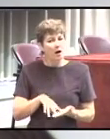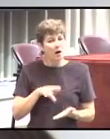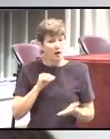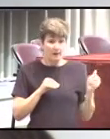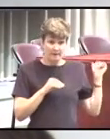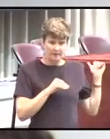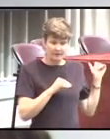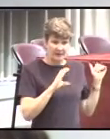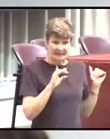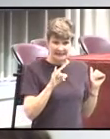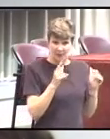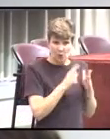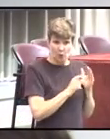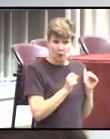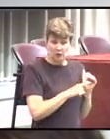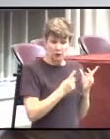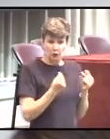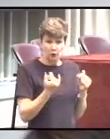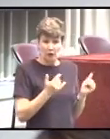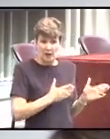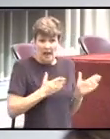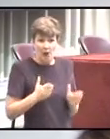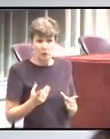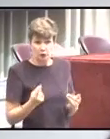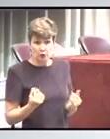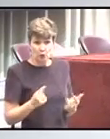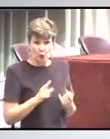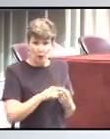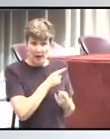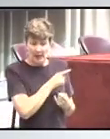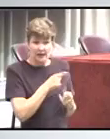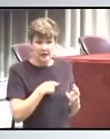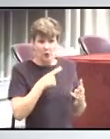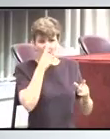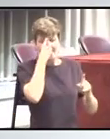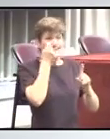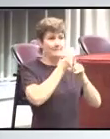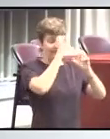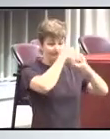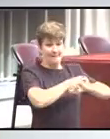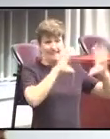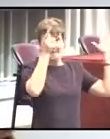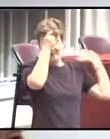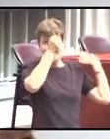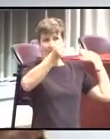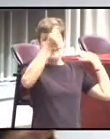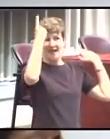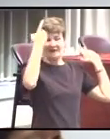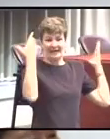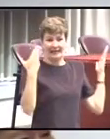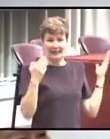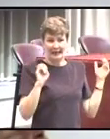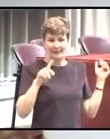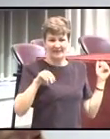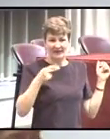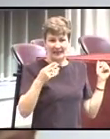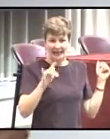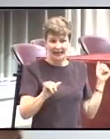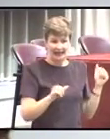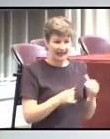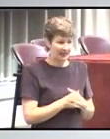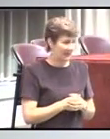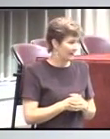So Cindy, what did you do? So what now? What did you do when you had your epiphany? Word again,